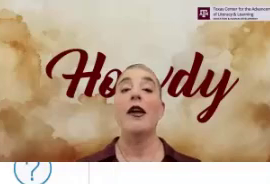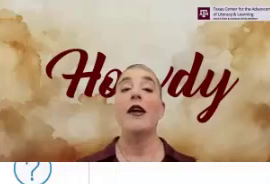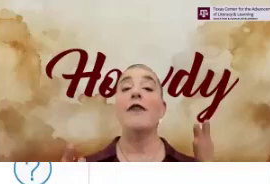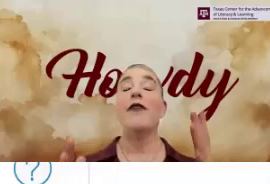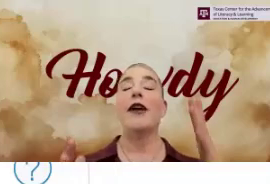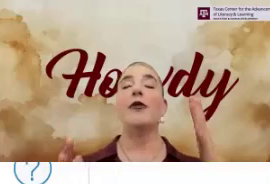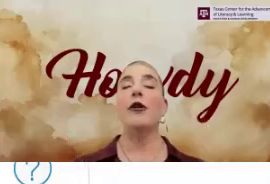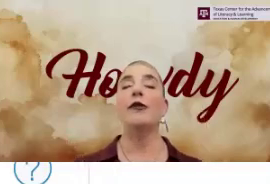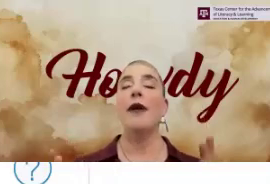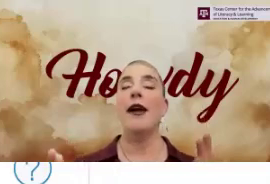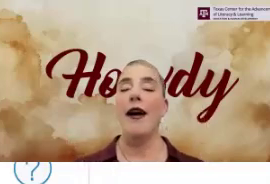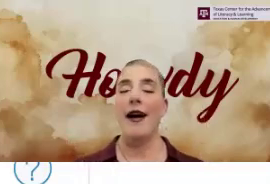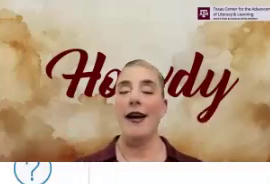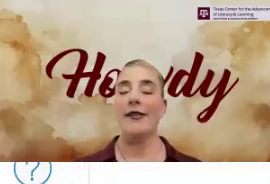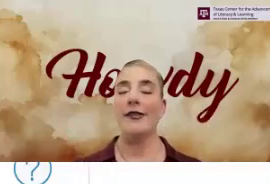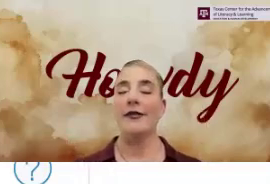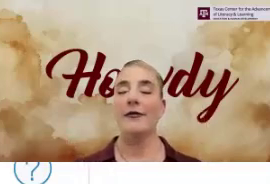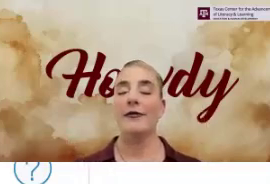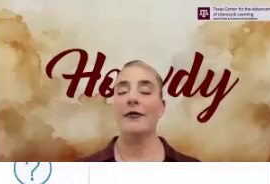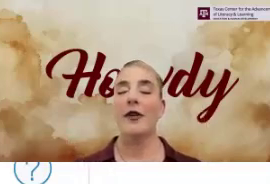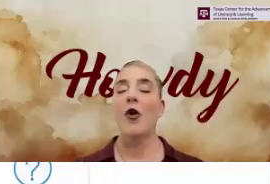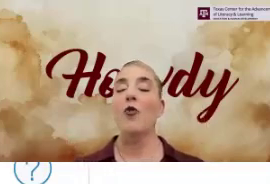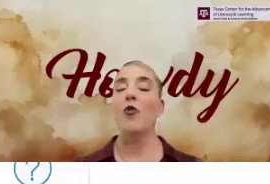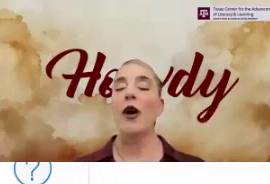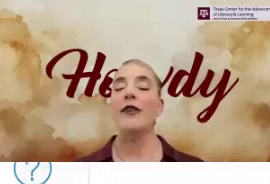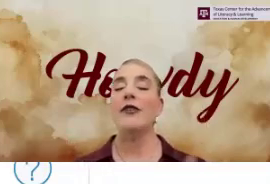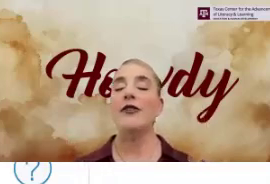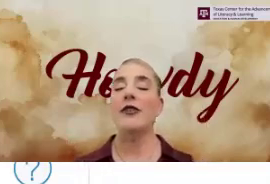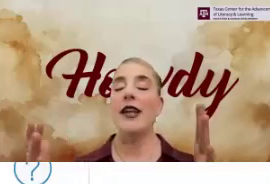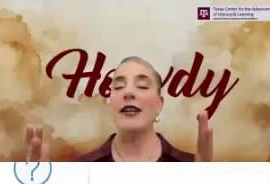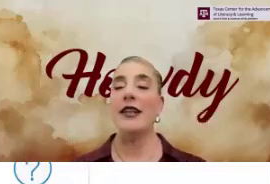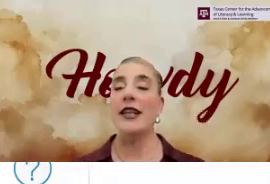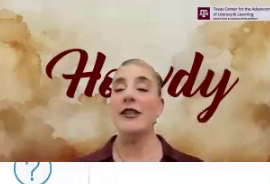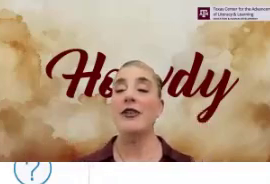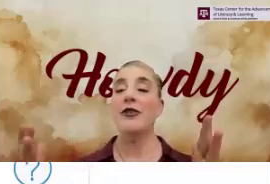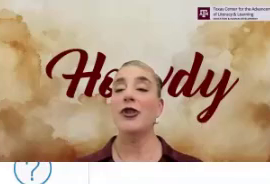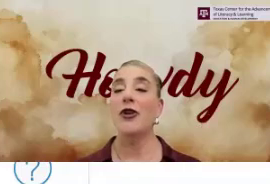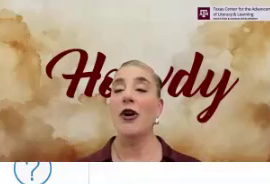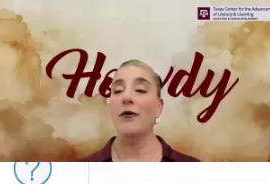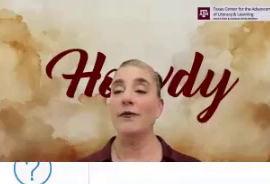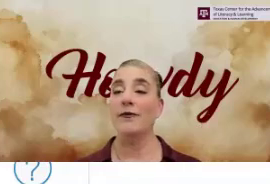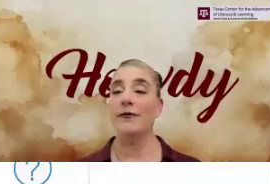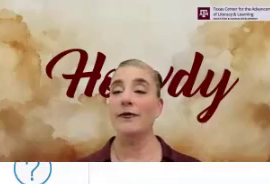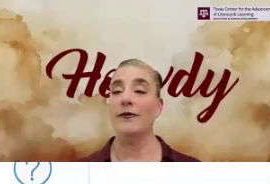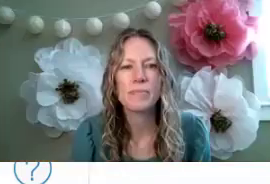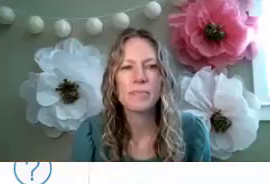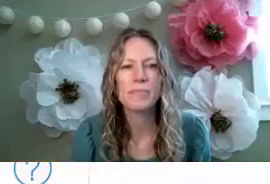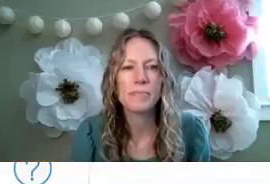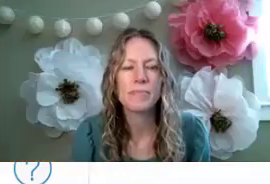this. If I close my eyes, what do they need to